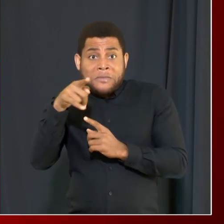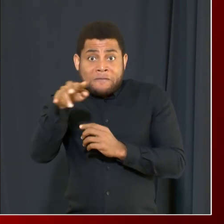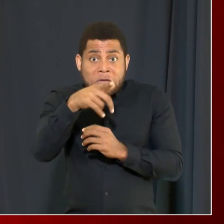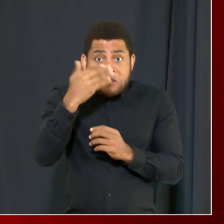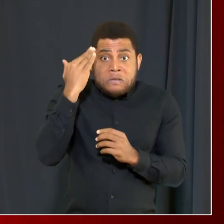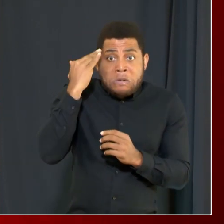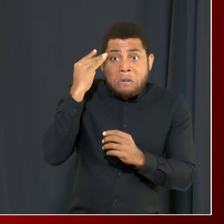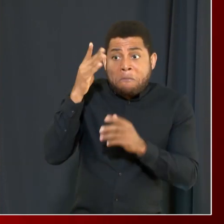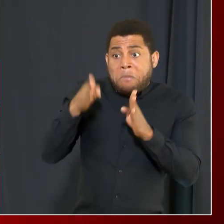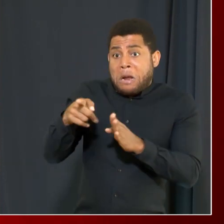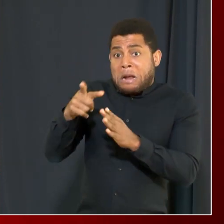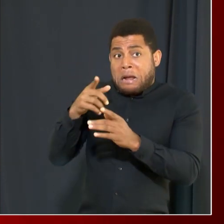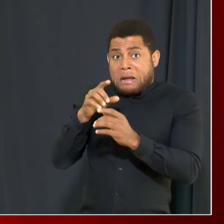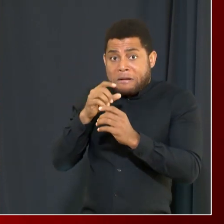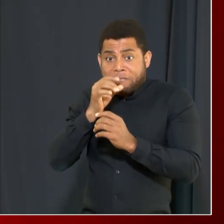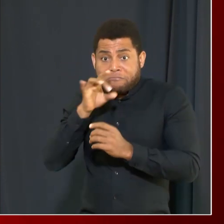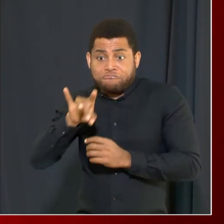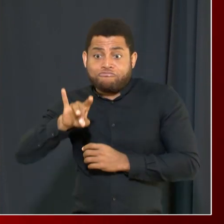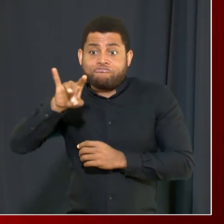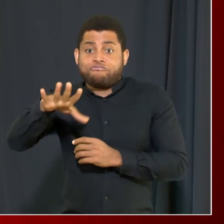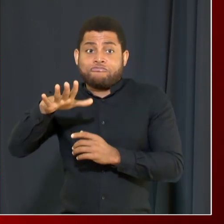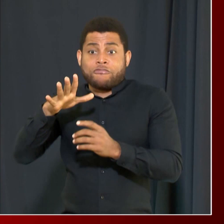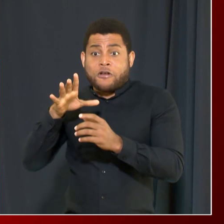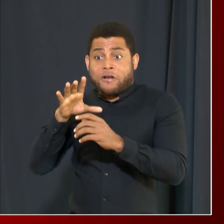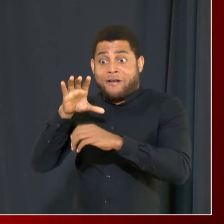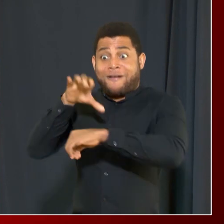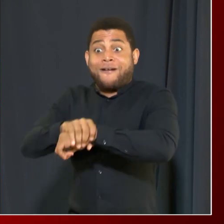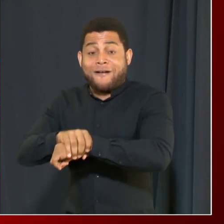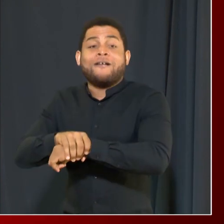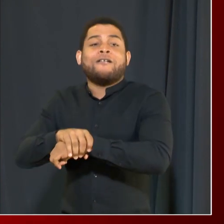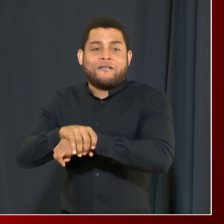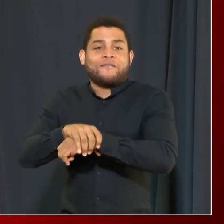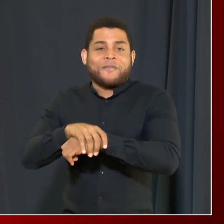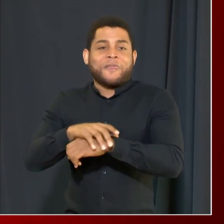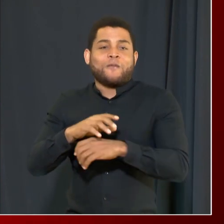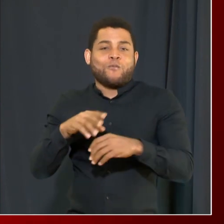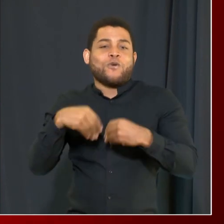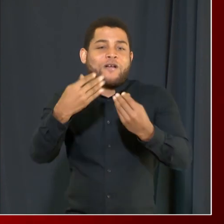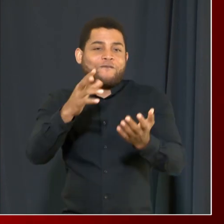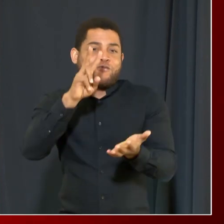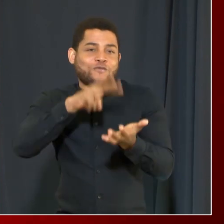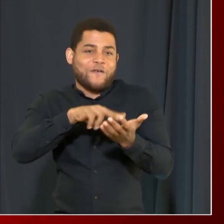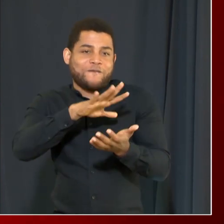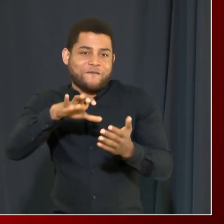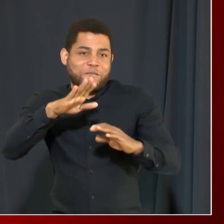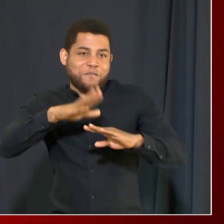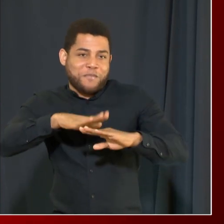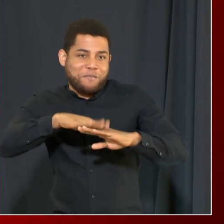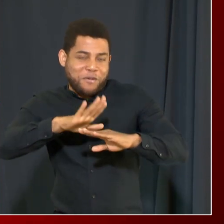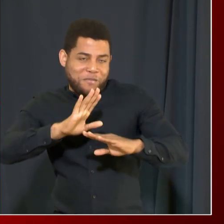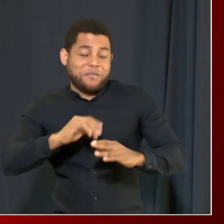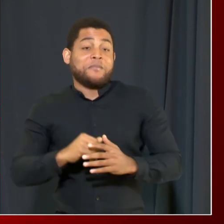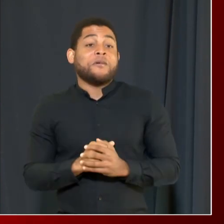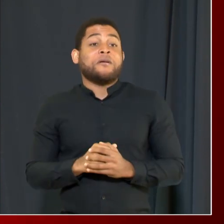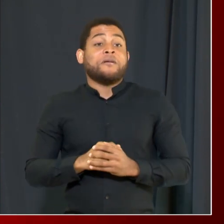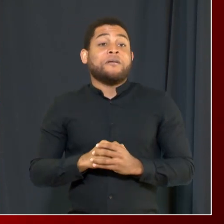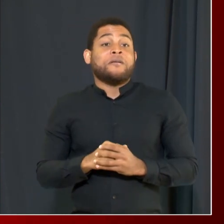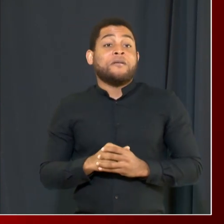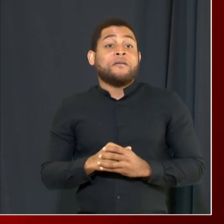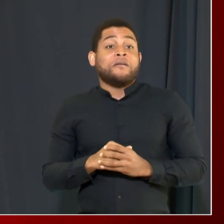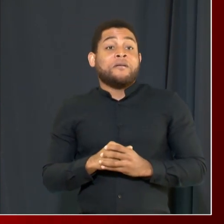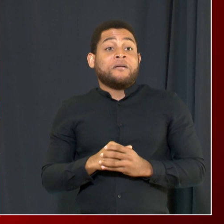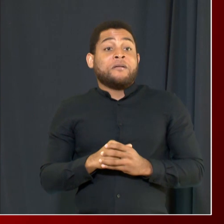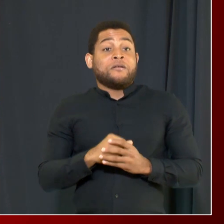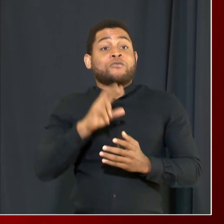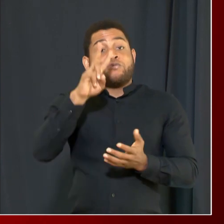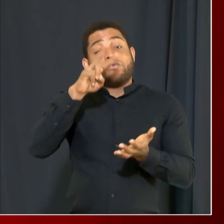results in a $1,000 minimum reward and a maximum reward of $2,500. Tips leading to the arrest